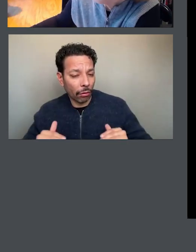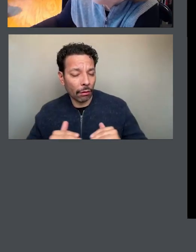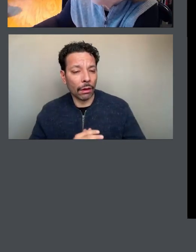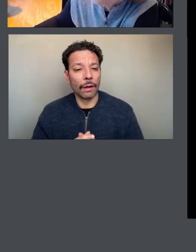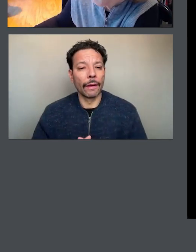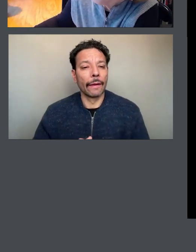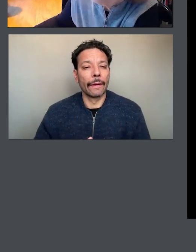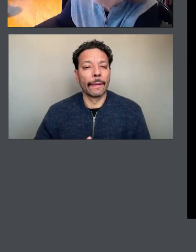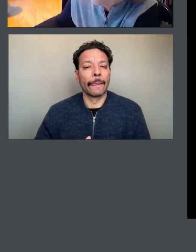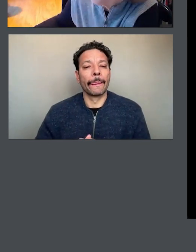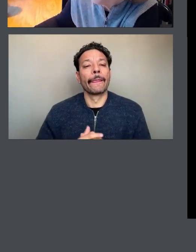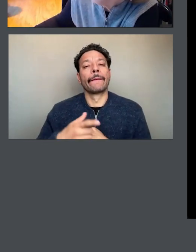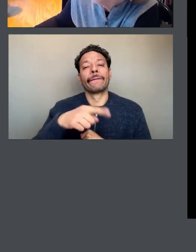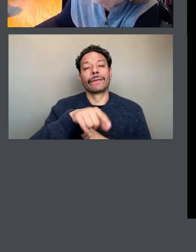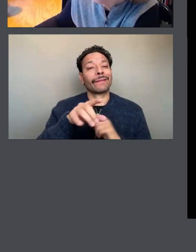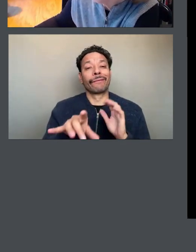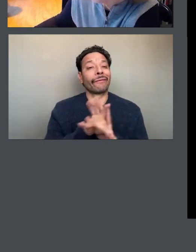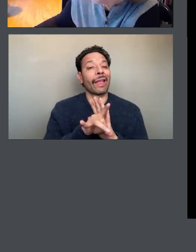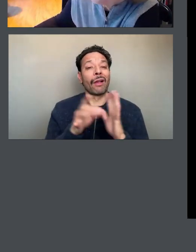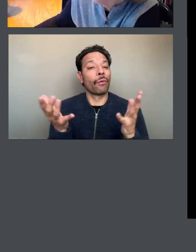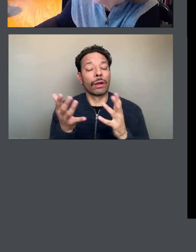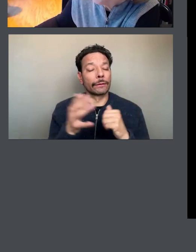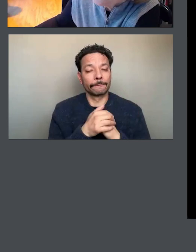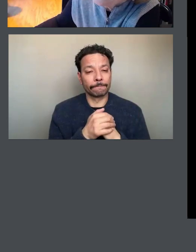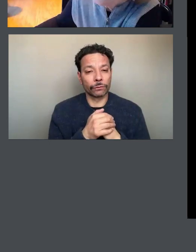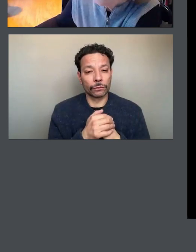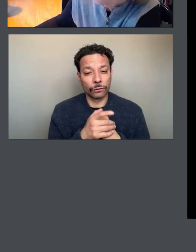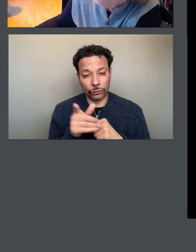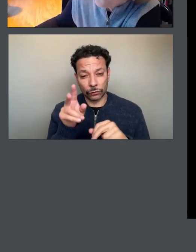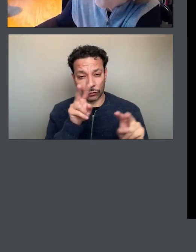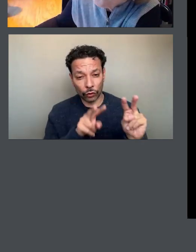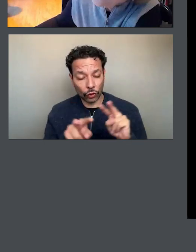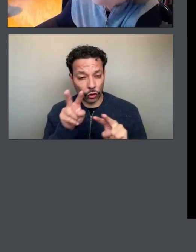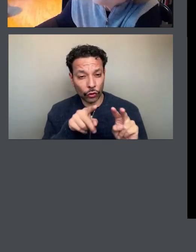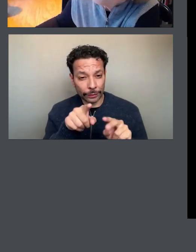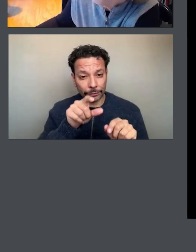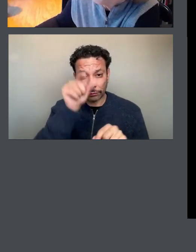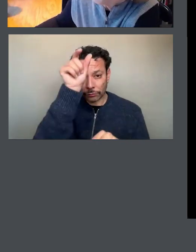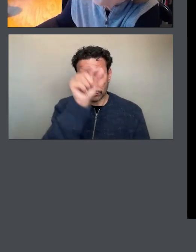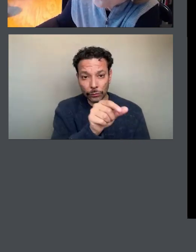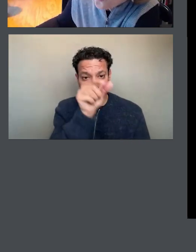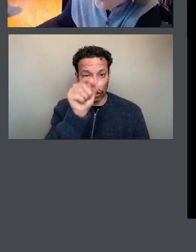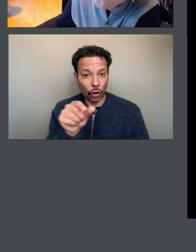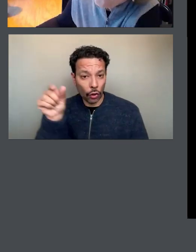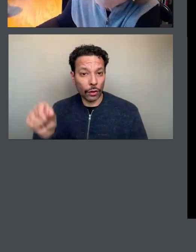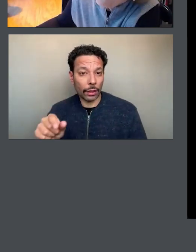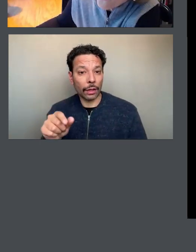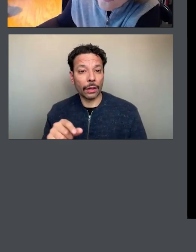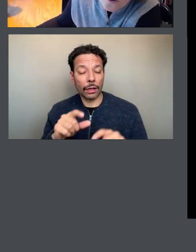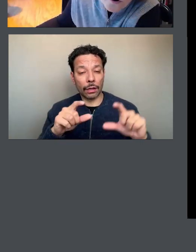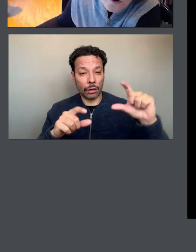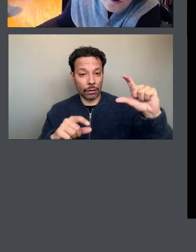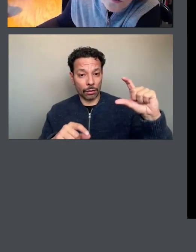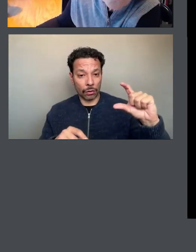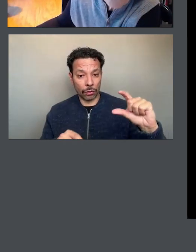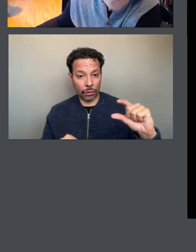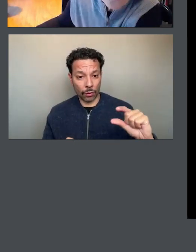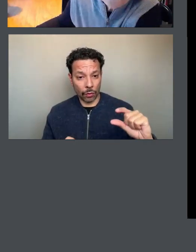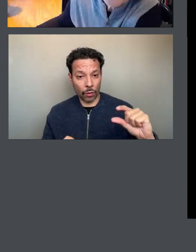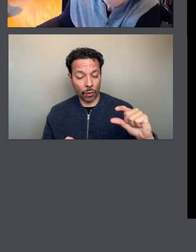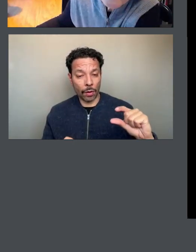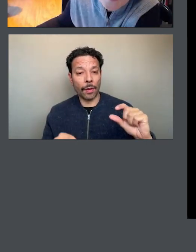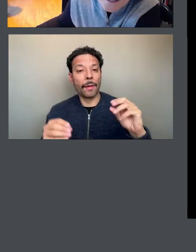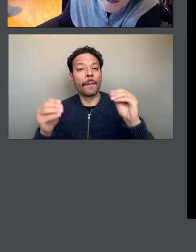And this is what they found. So if you're looking at these bars, the lower the bar, the